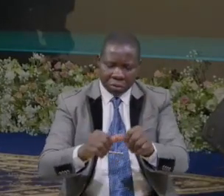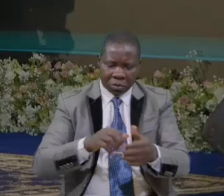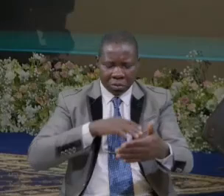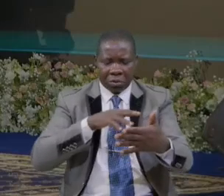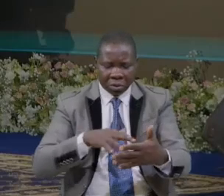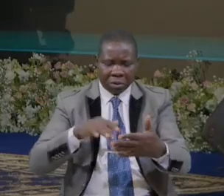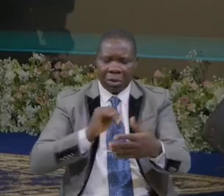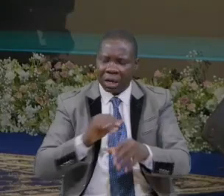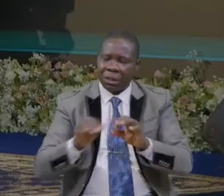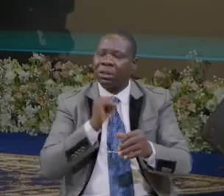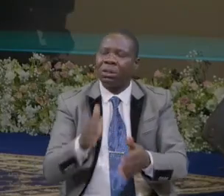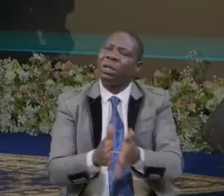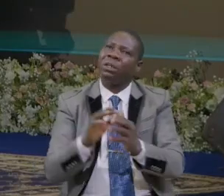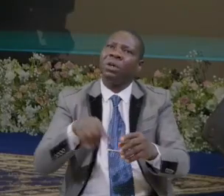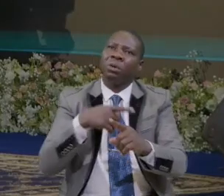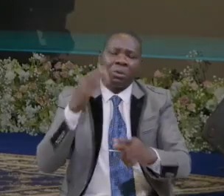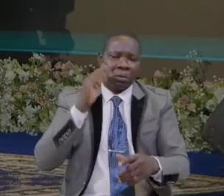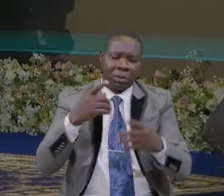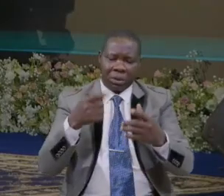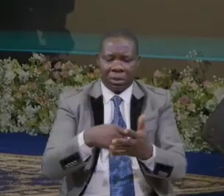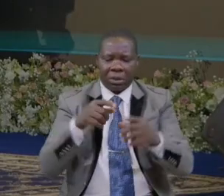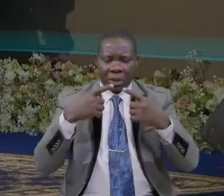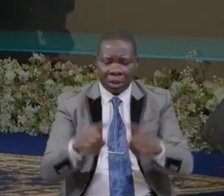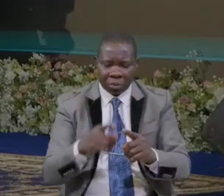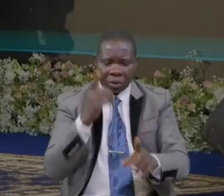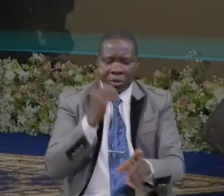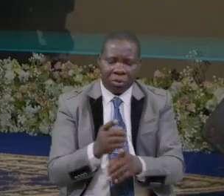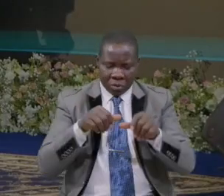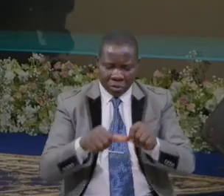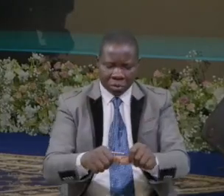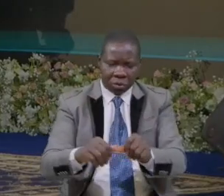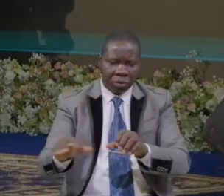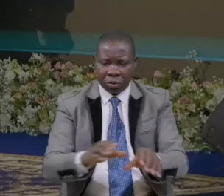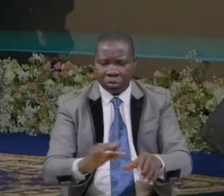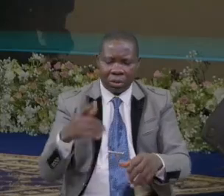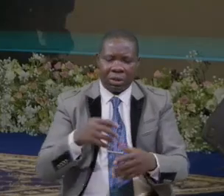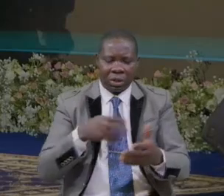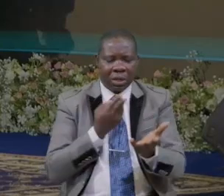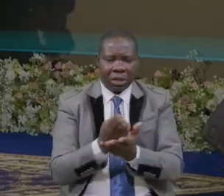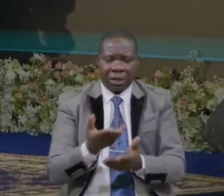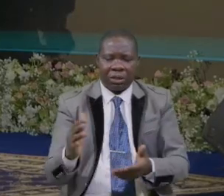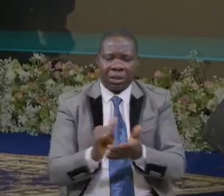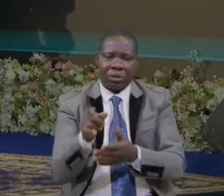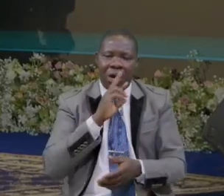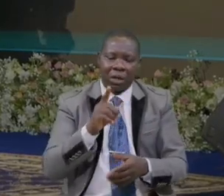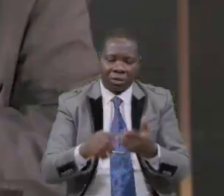realization? Just keep on doing the right thing you are to do. Your time will